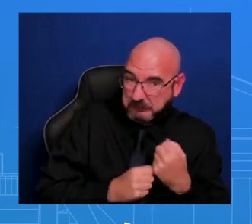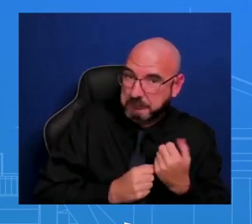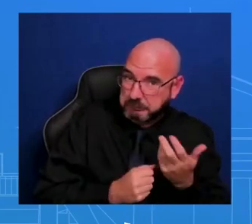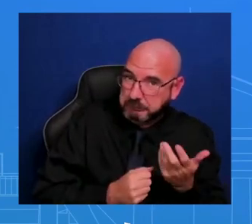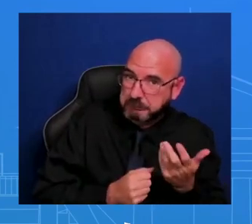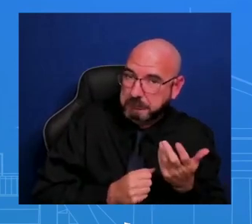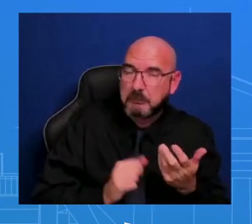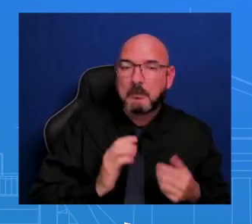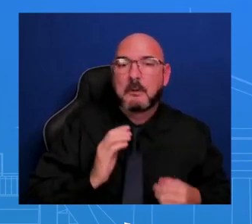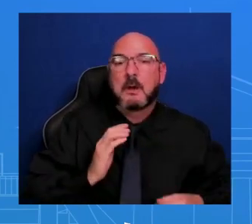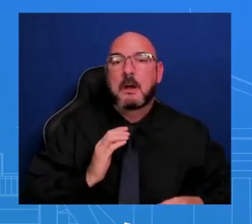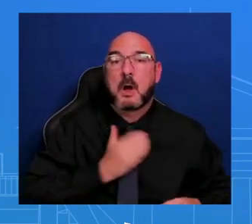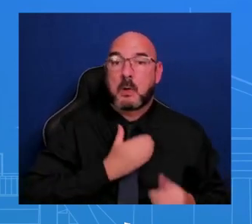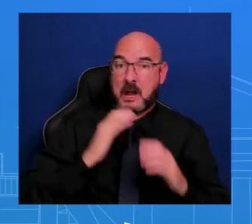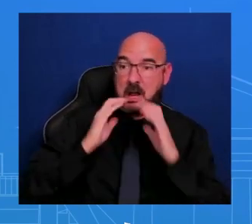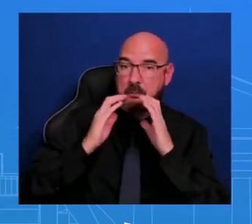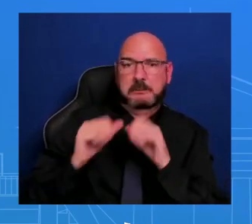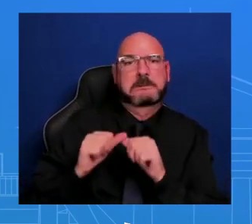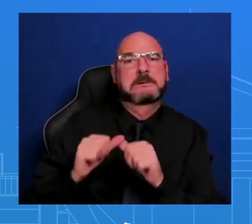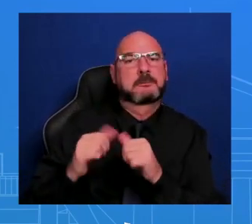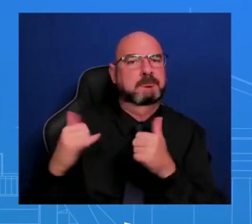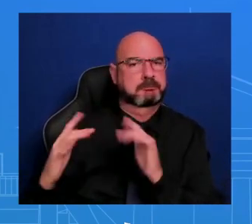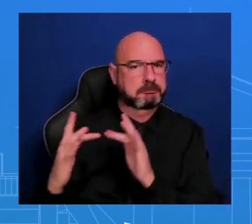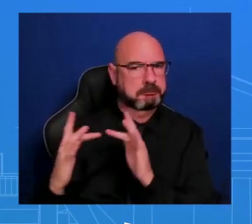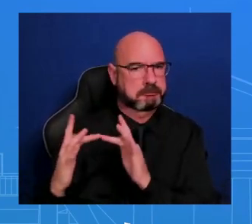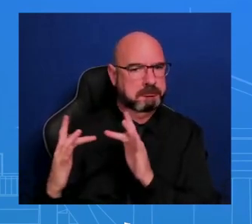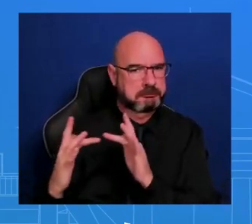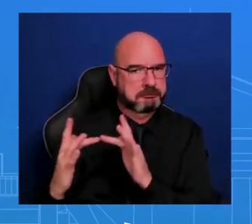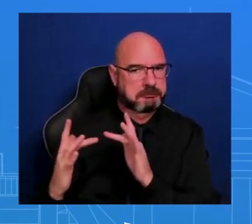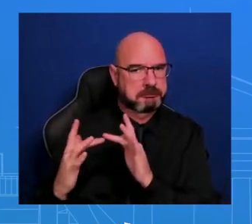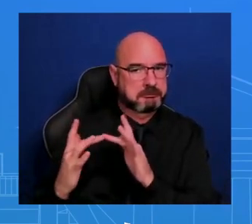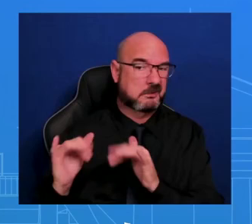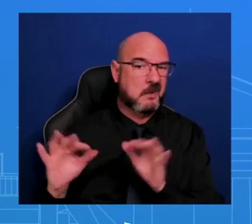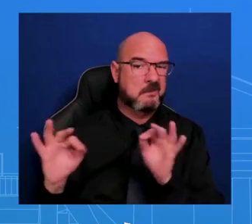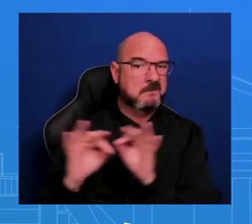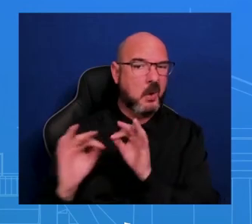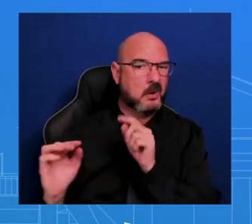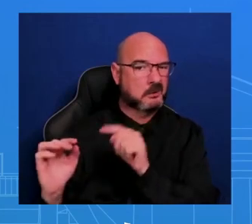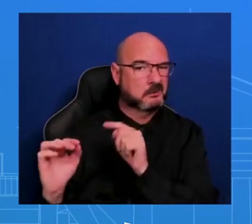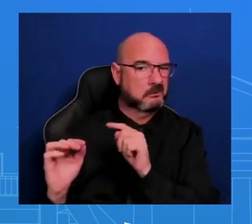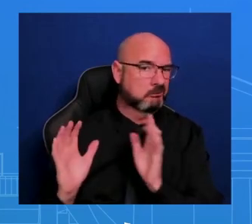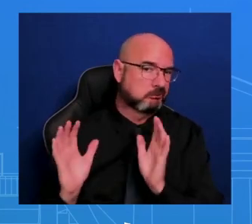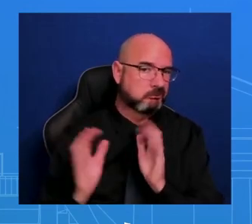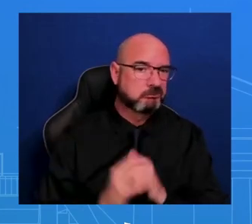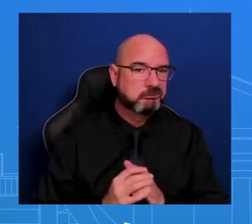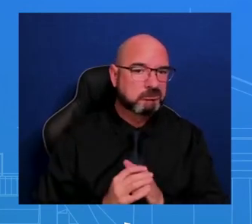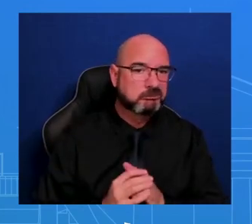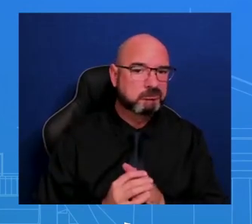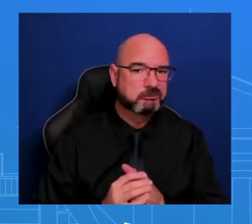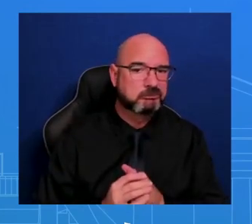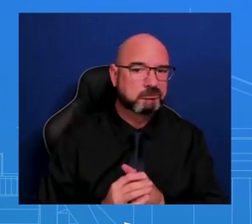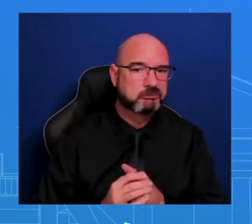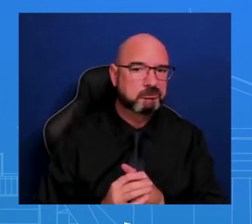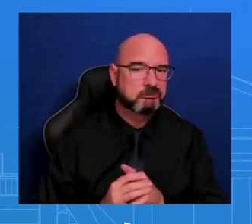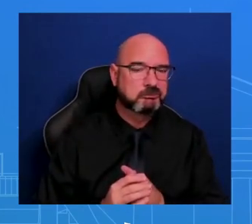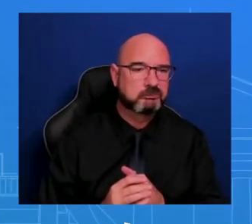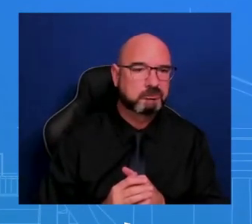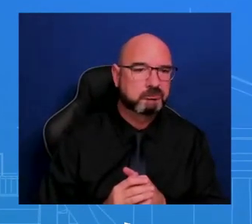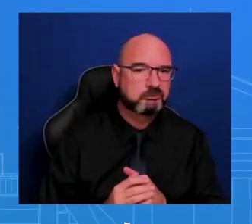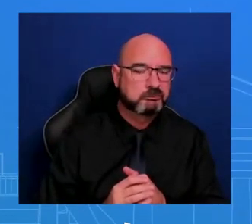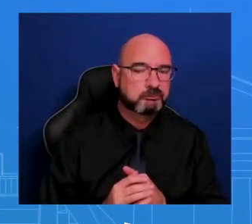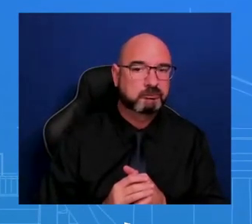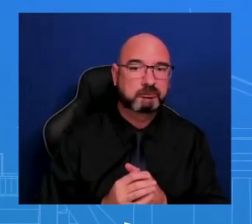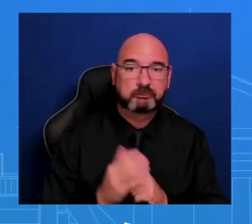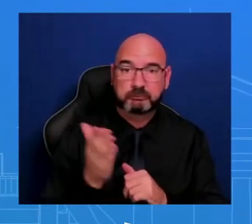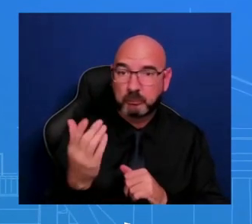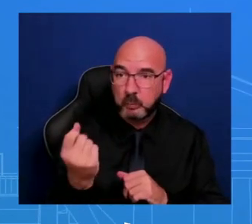critically important, and I think I need to leave it at that. Thanks, Admiral. Former President Obama shared some of his views about